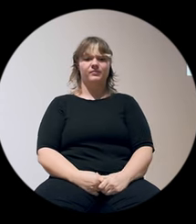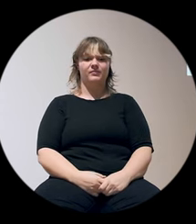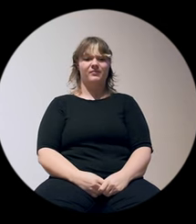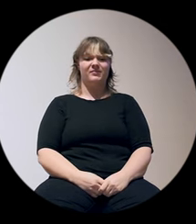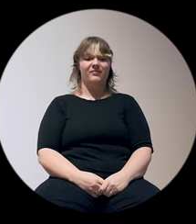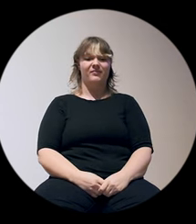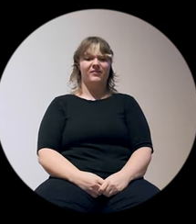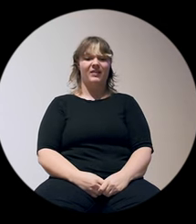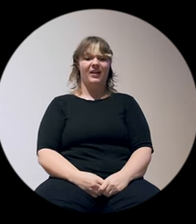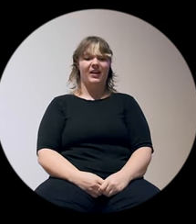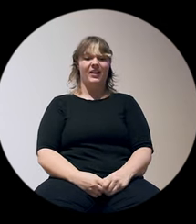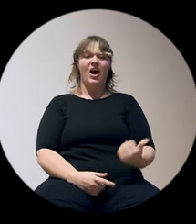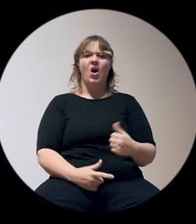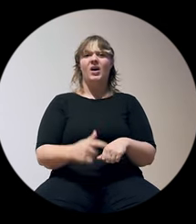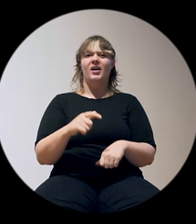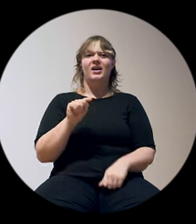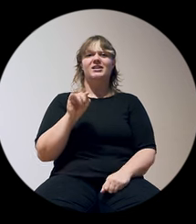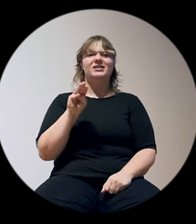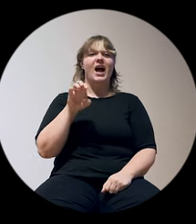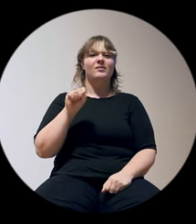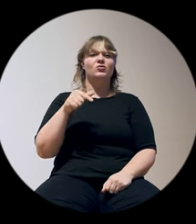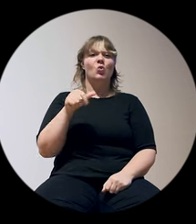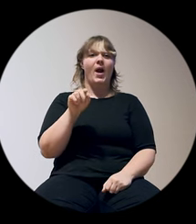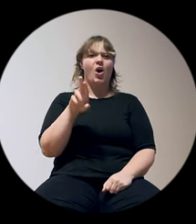oh yeah, this is Times Square. So this is the work.